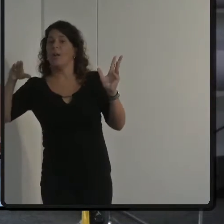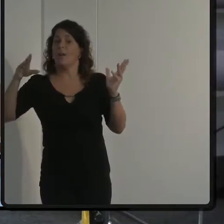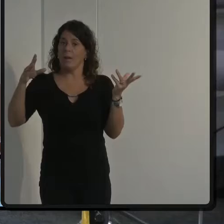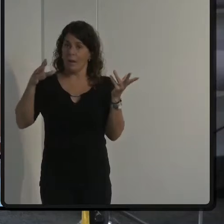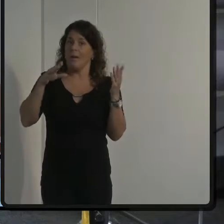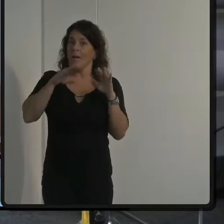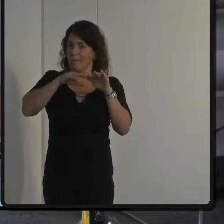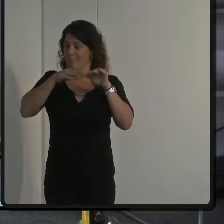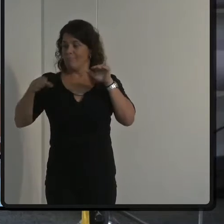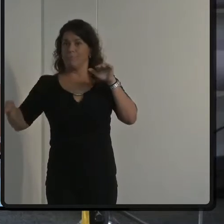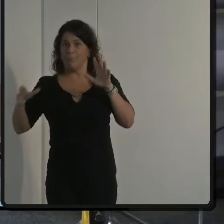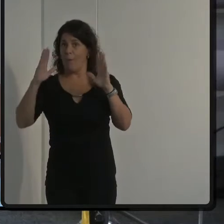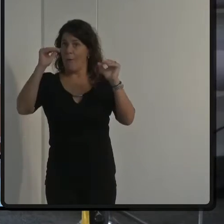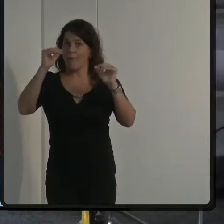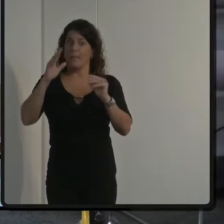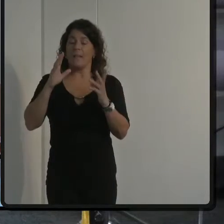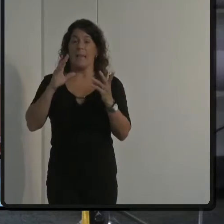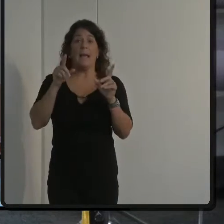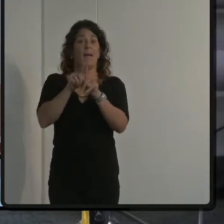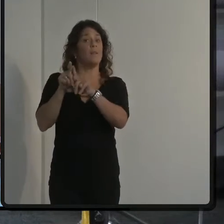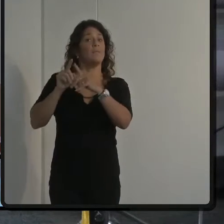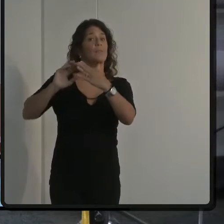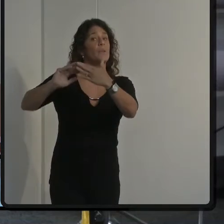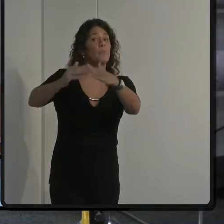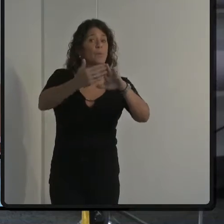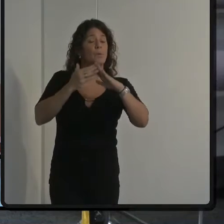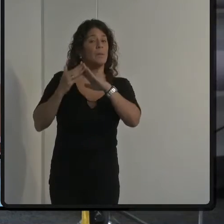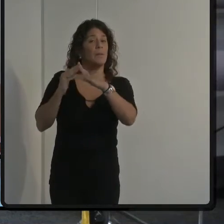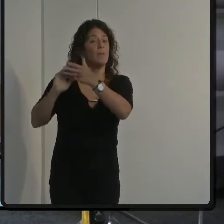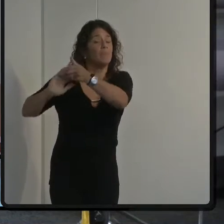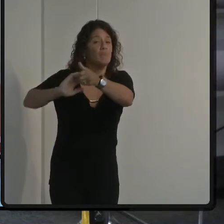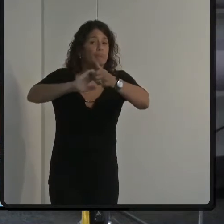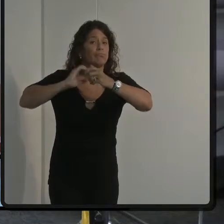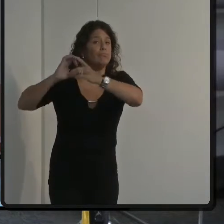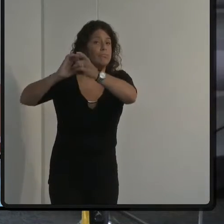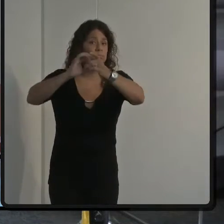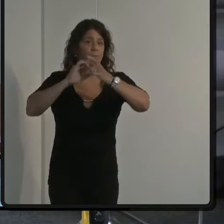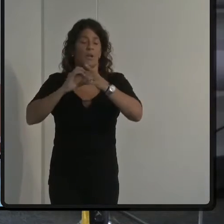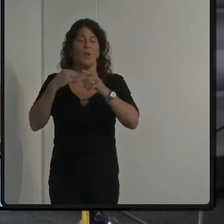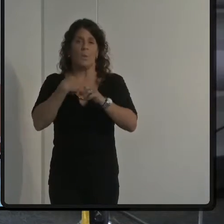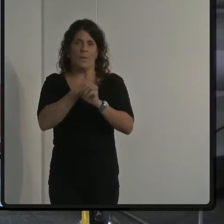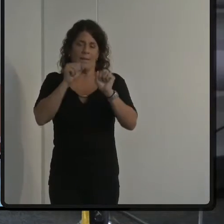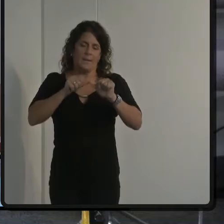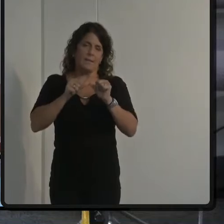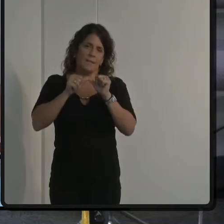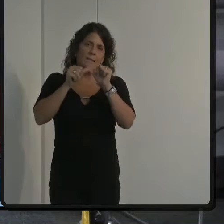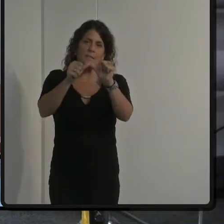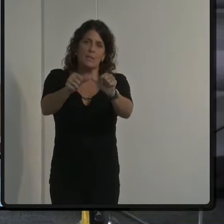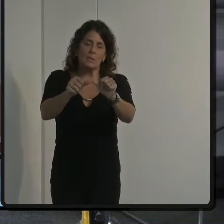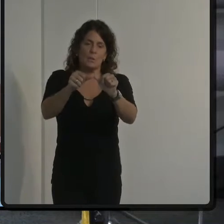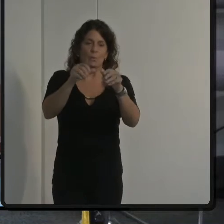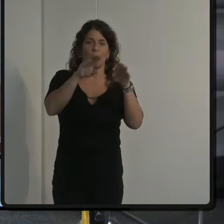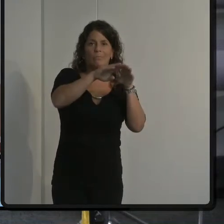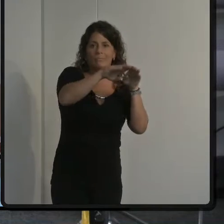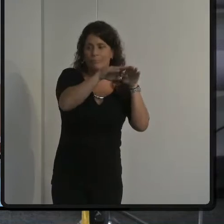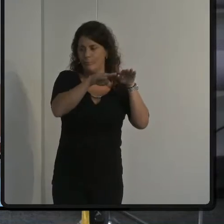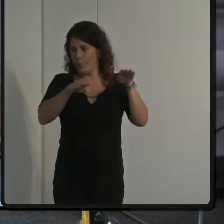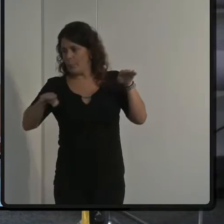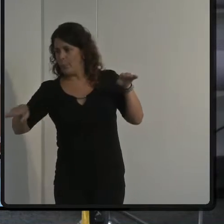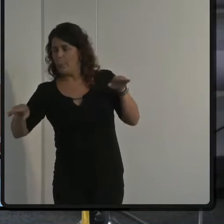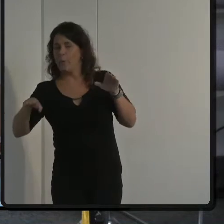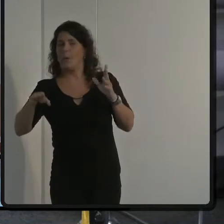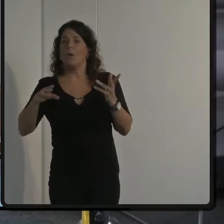hopeful that as a community we can work together to continue that so that we are well below